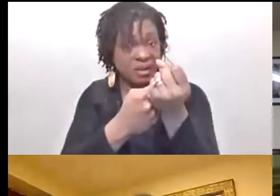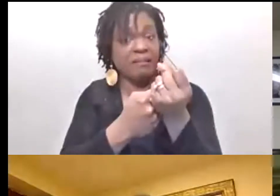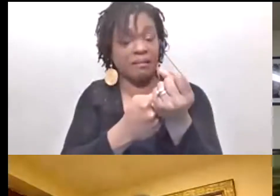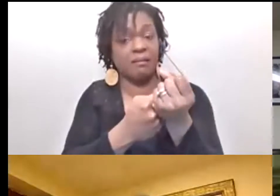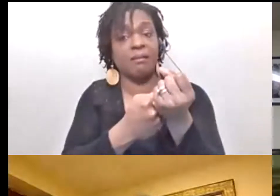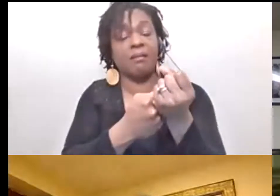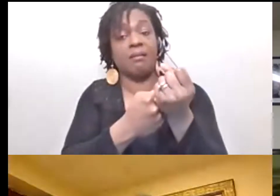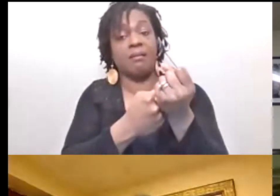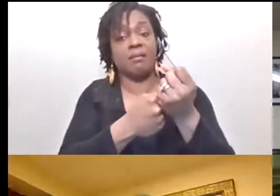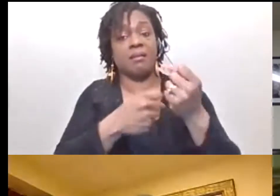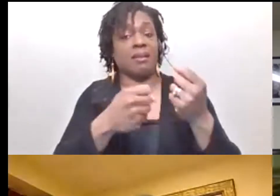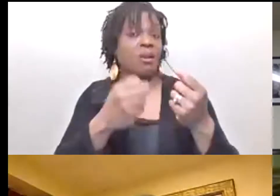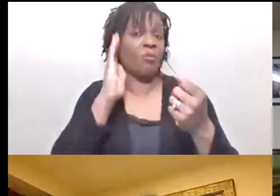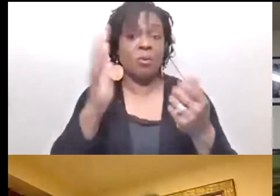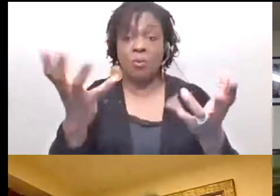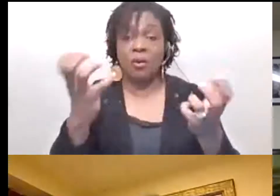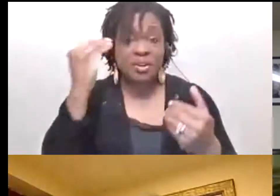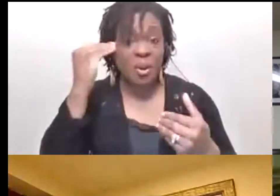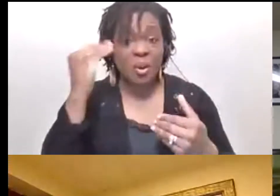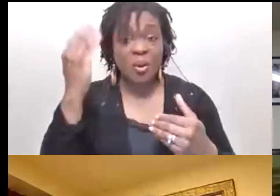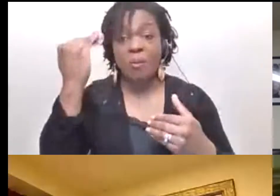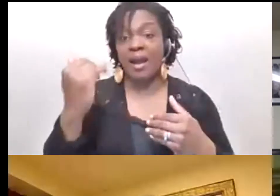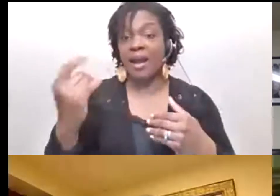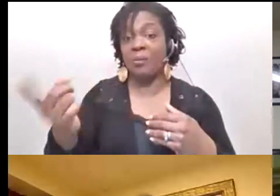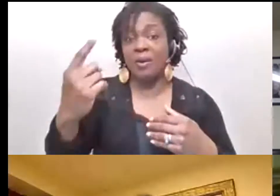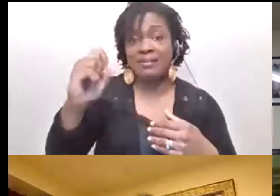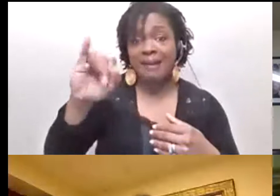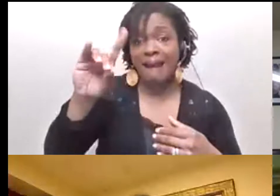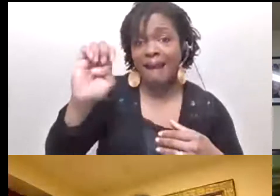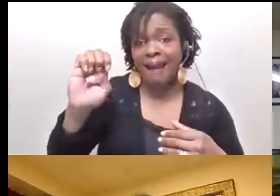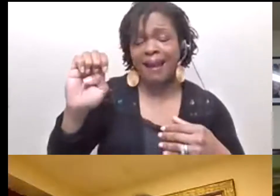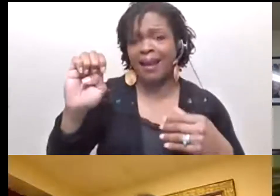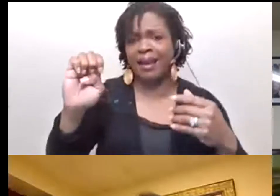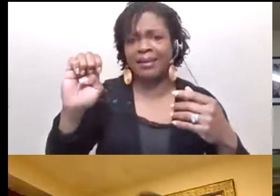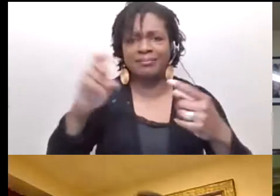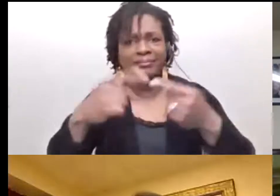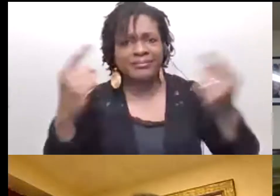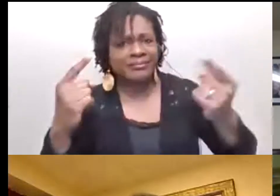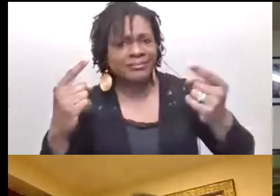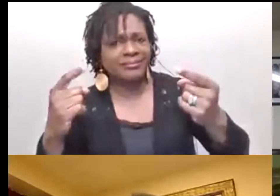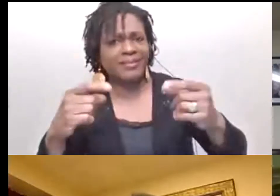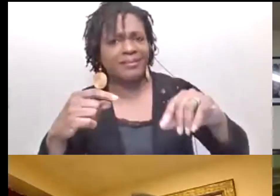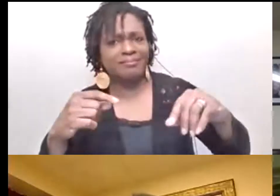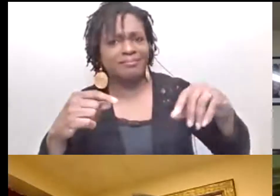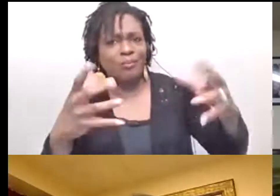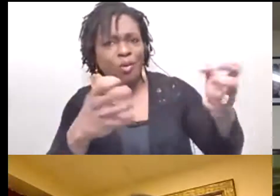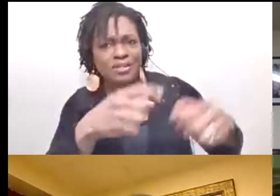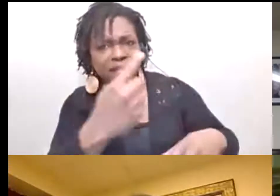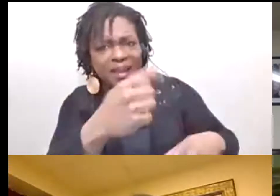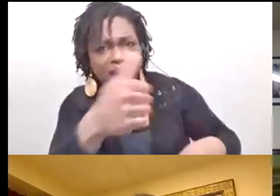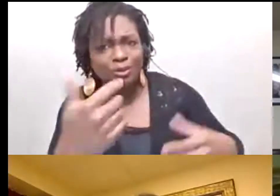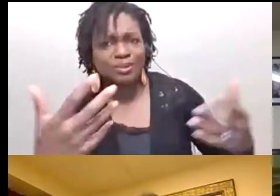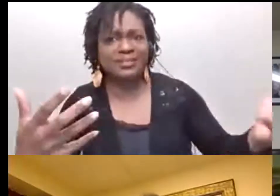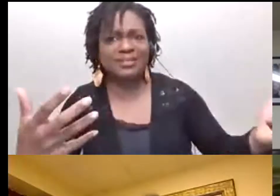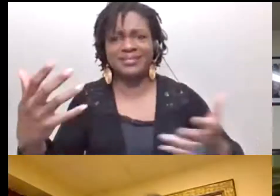And they'll probably want to know why one side is just like Chris said, why is one side wanting one thing versus the other side needing the